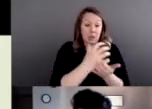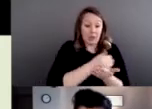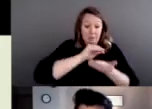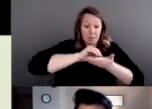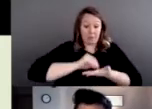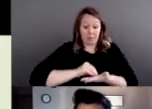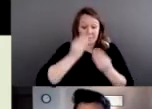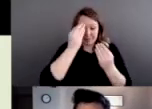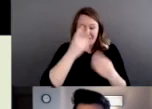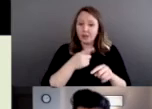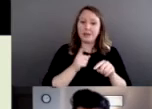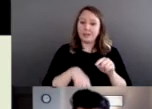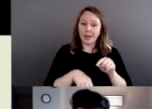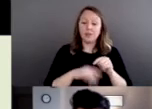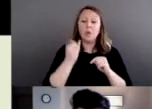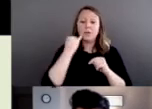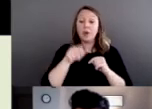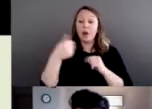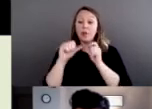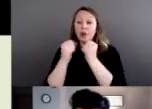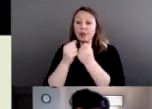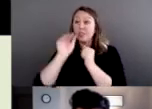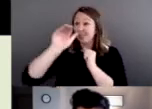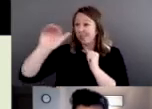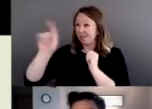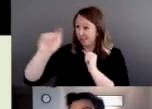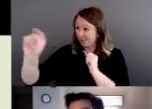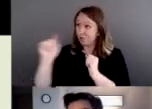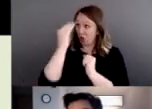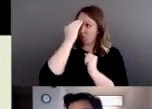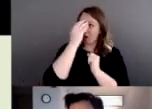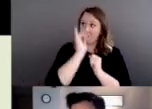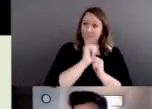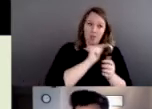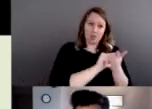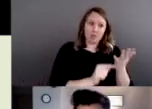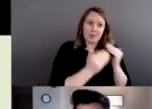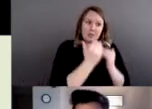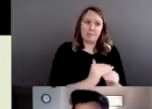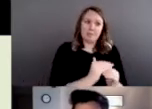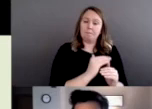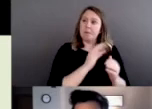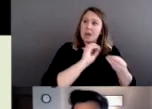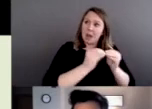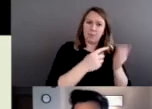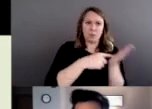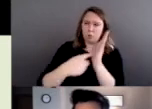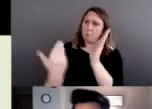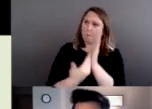So if we can make other agencies aware of these limitations, then they can shift their perspective